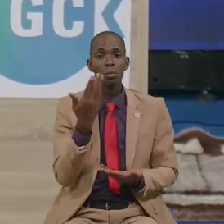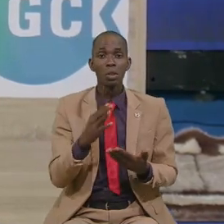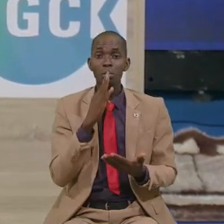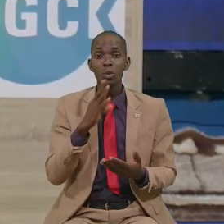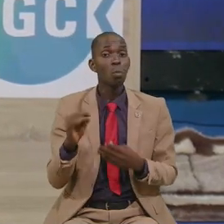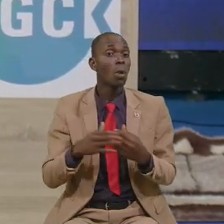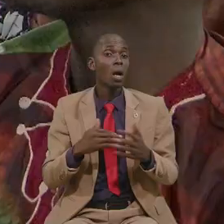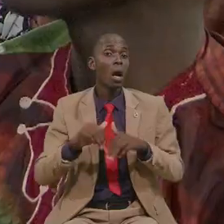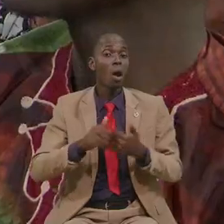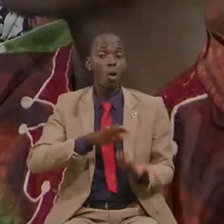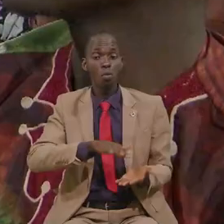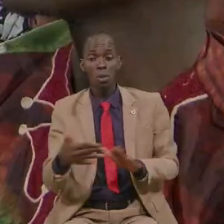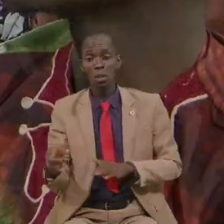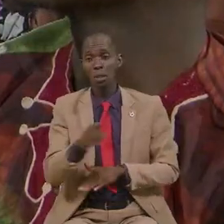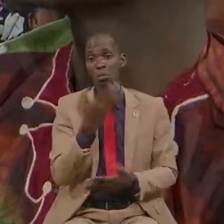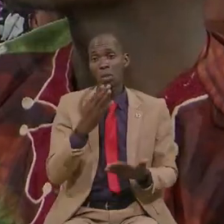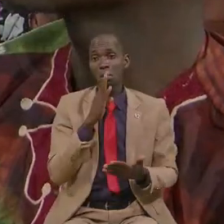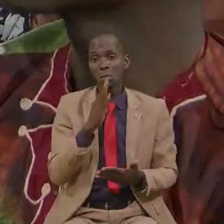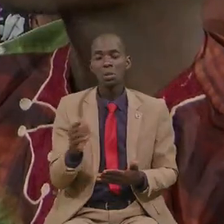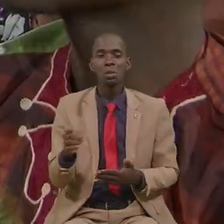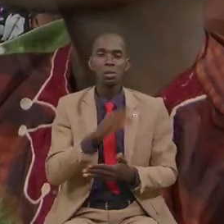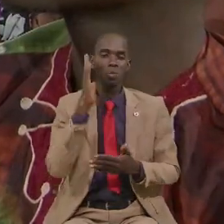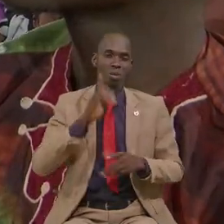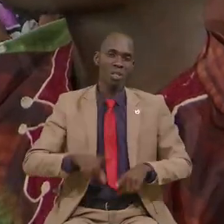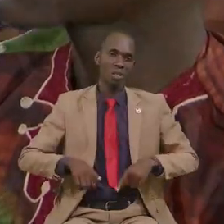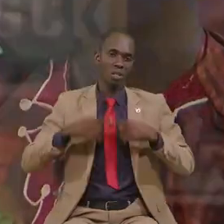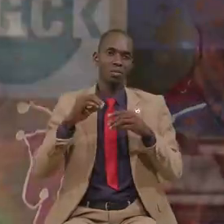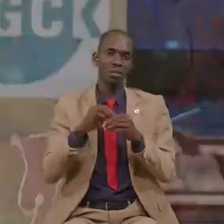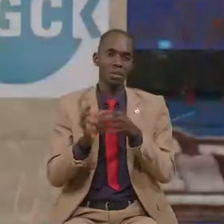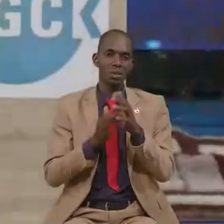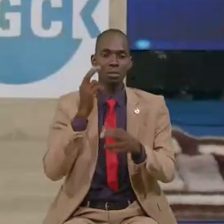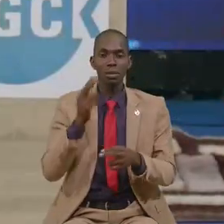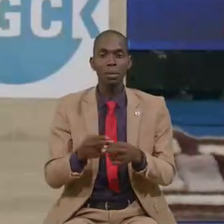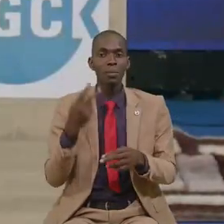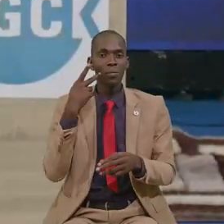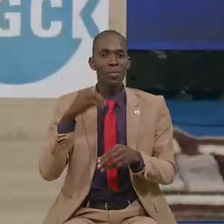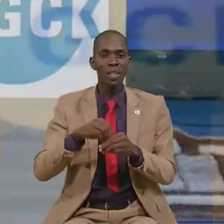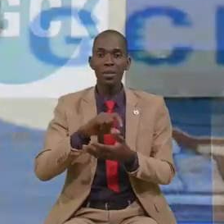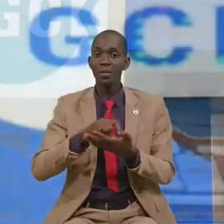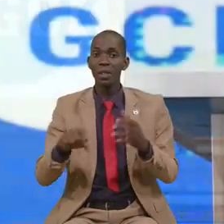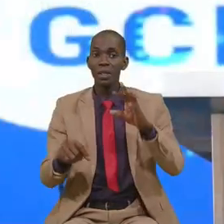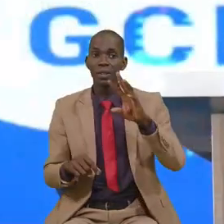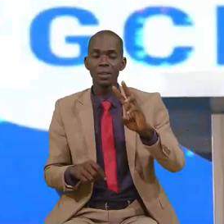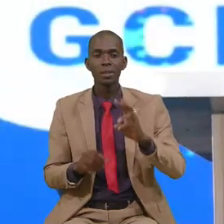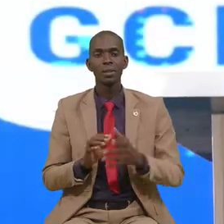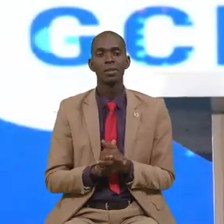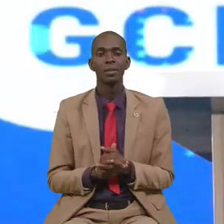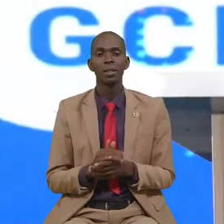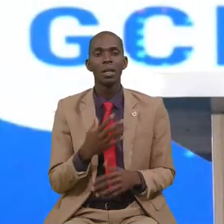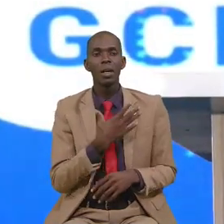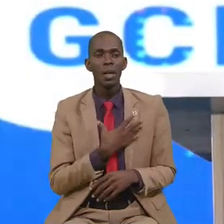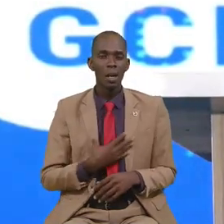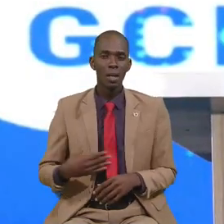live in Jesus' name. Look at verse 6. In verse 6, it tells us there, and I, this is